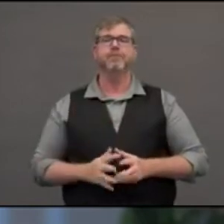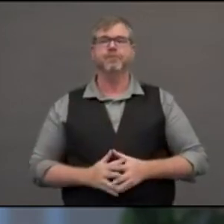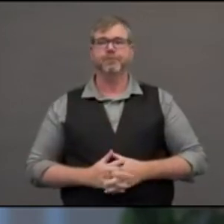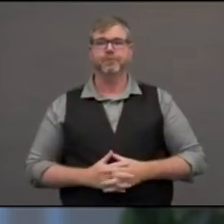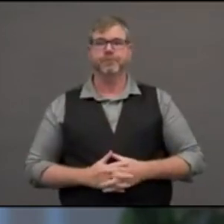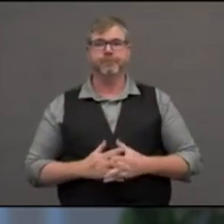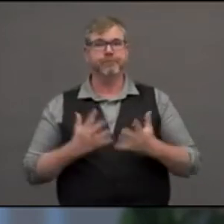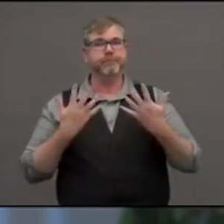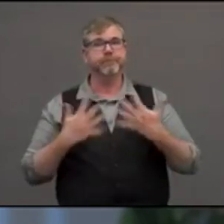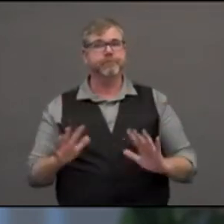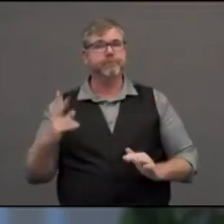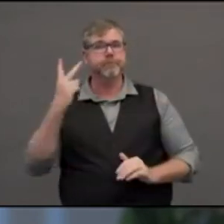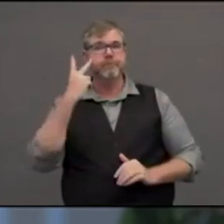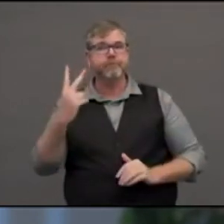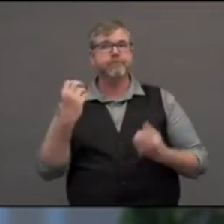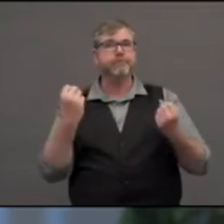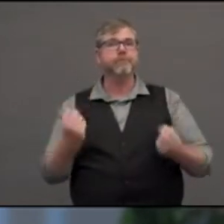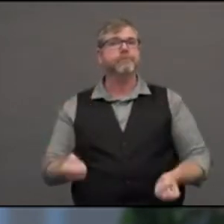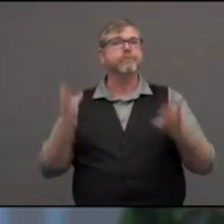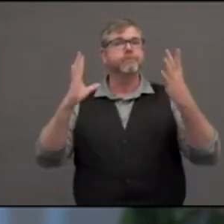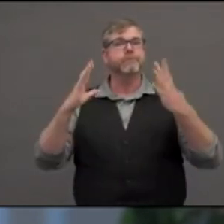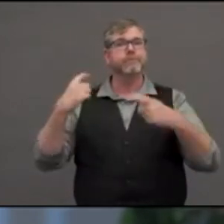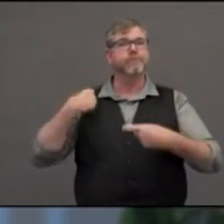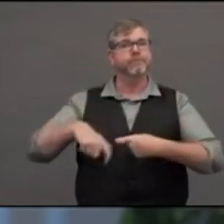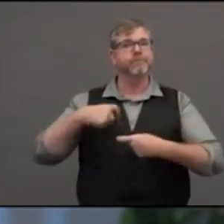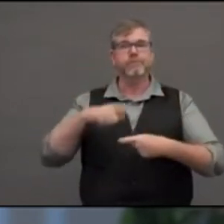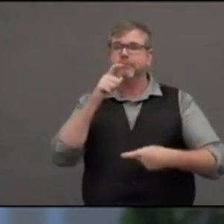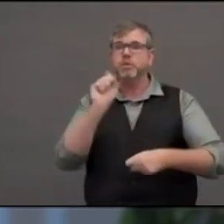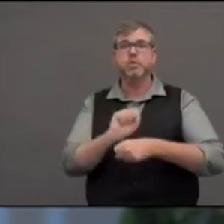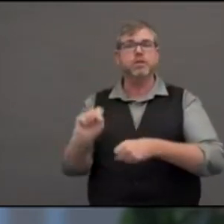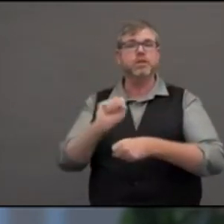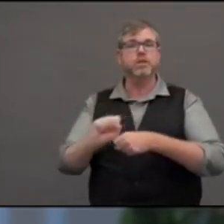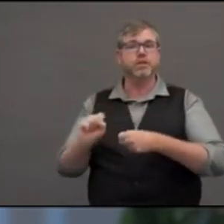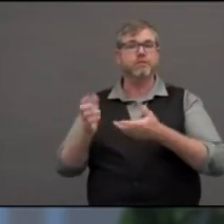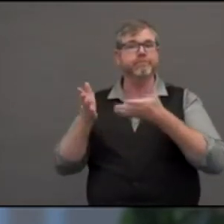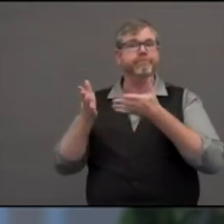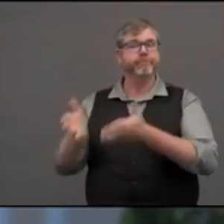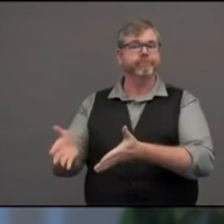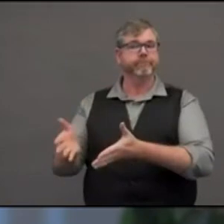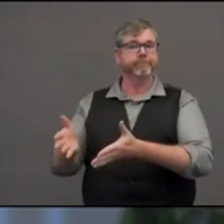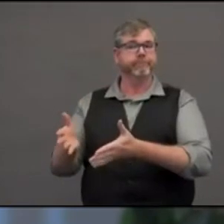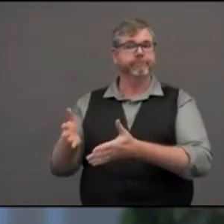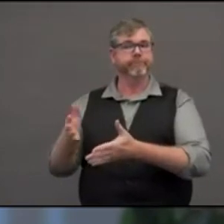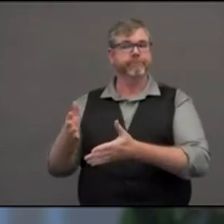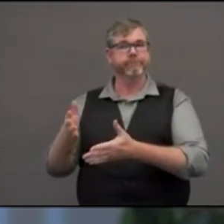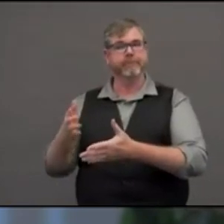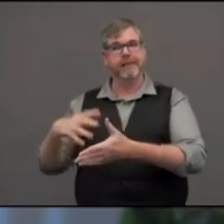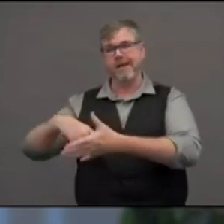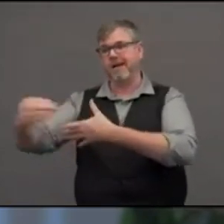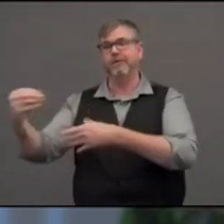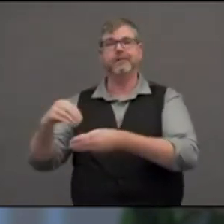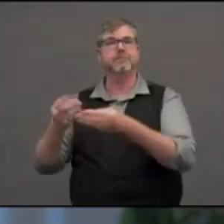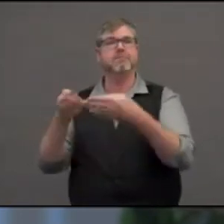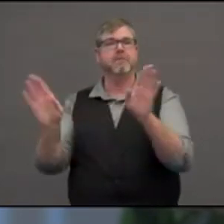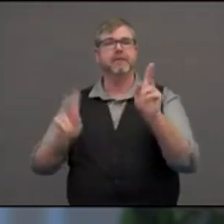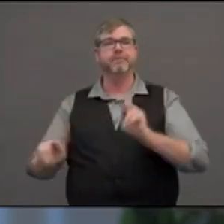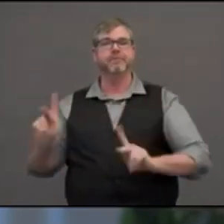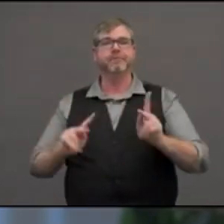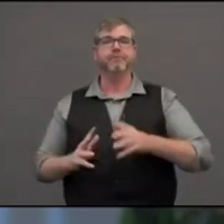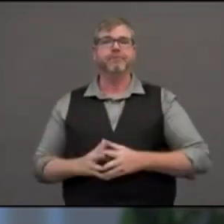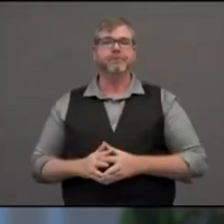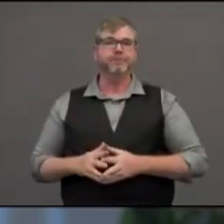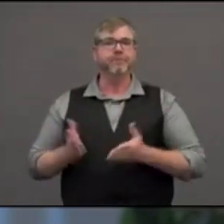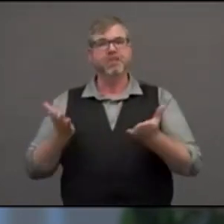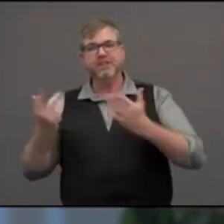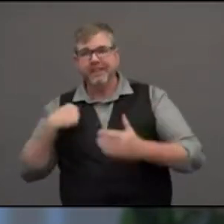in the front line, and because of that, because of their work and helping us and serving us, they put themselves at higher